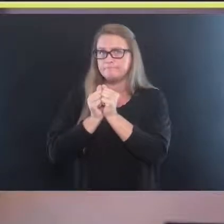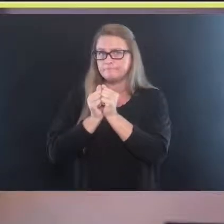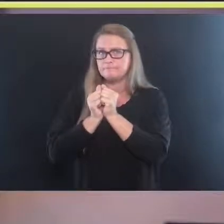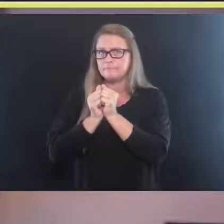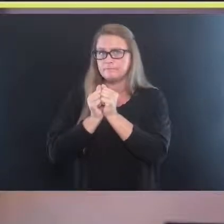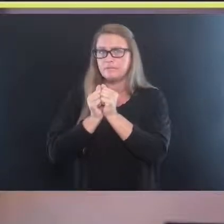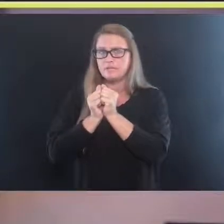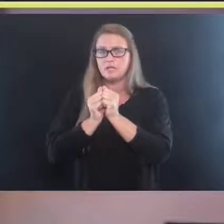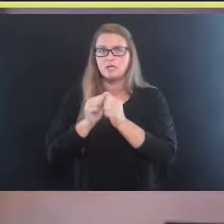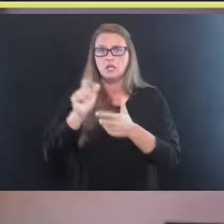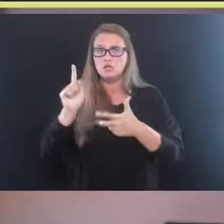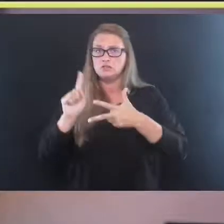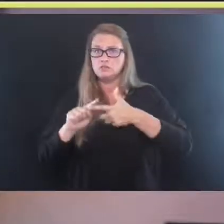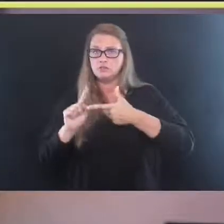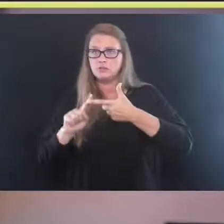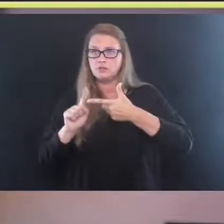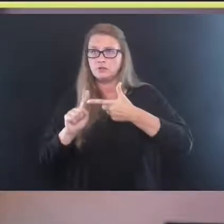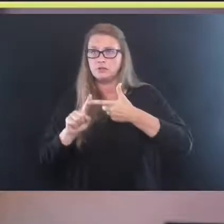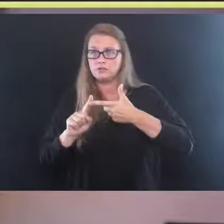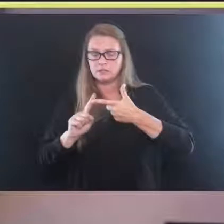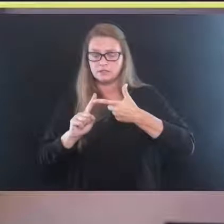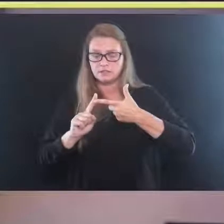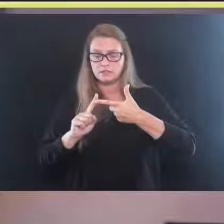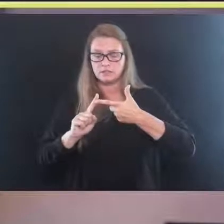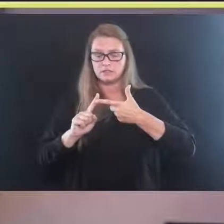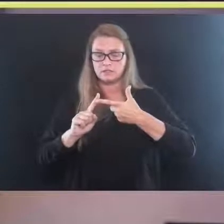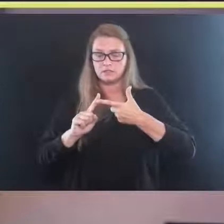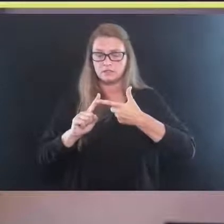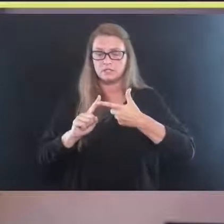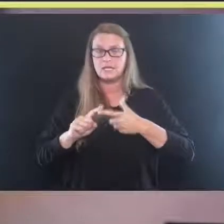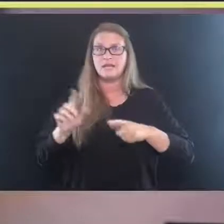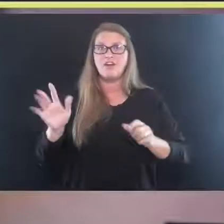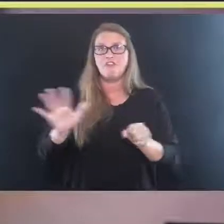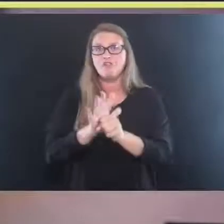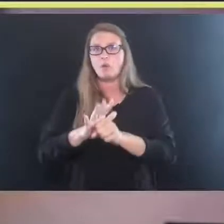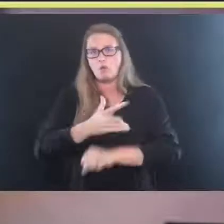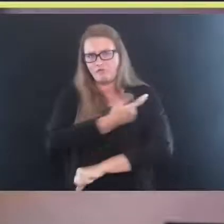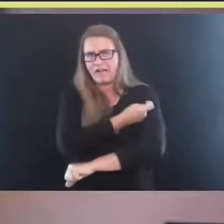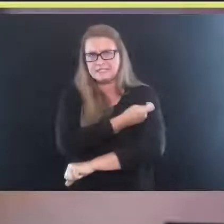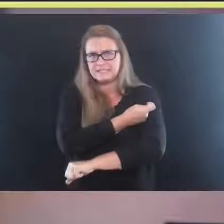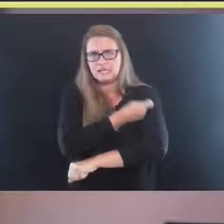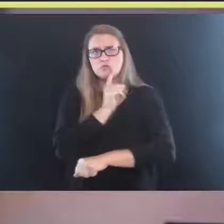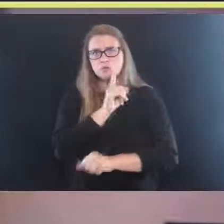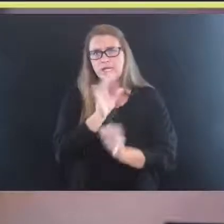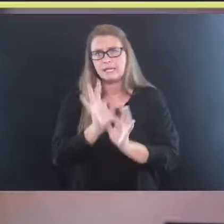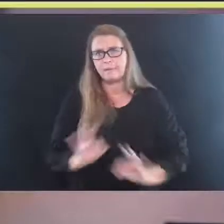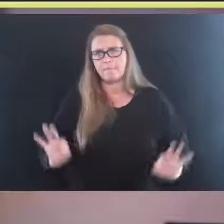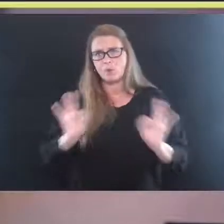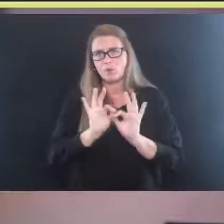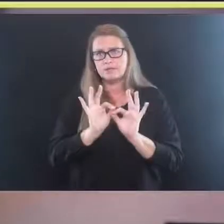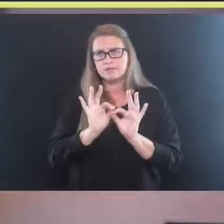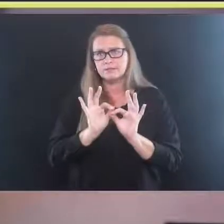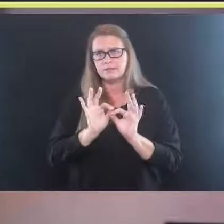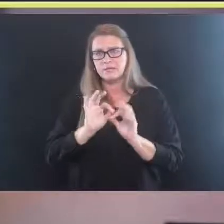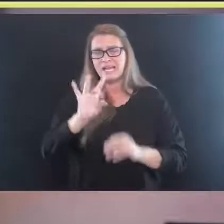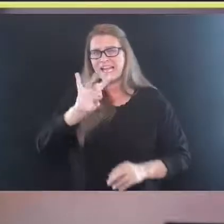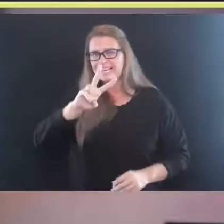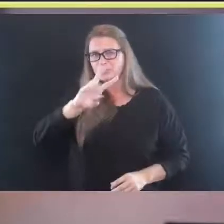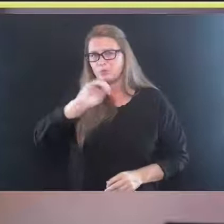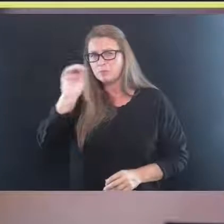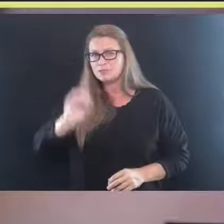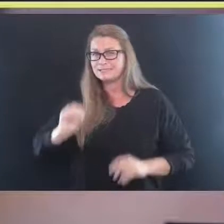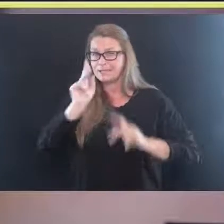other. Number two, this is a time for us to choose full vaccination, because we know that 82% of people in